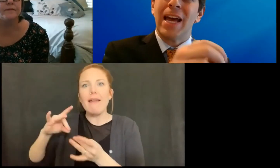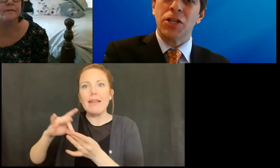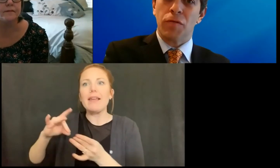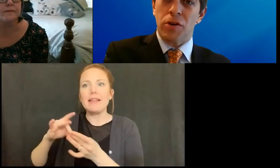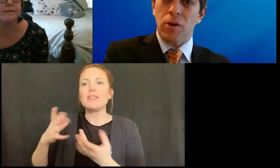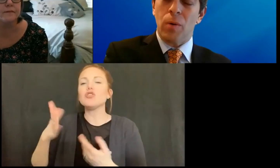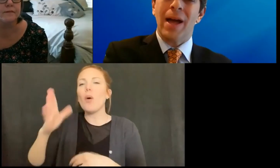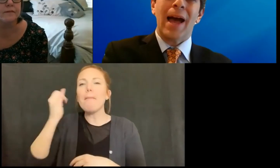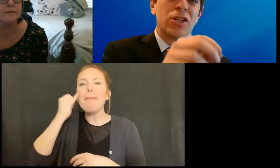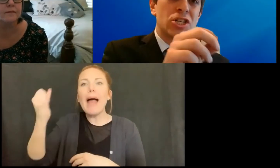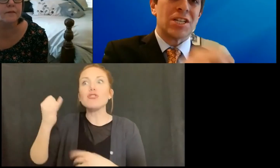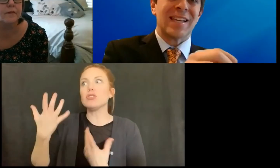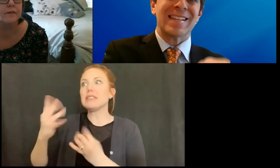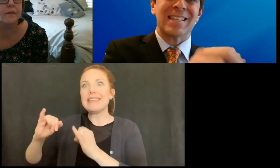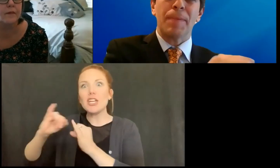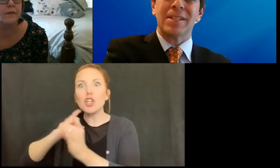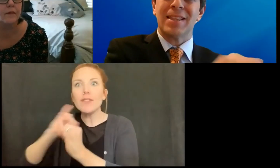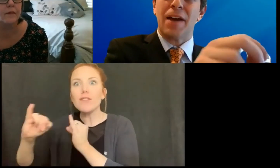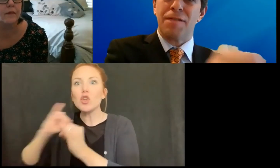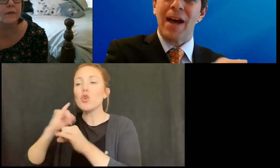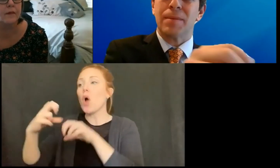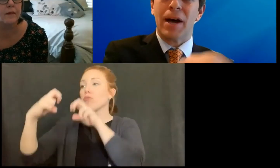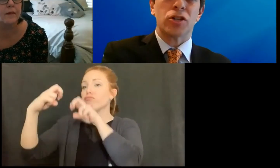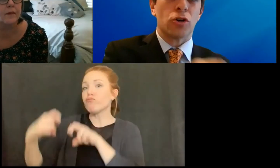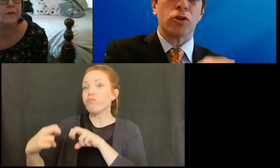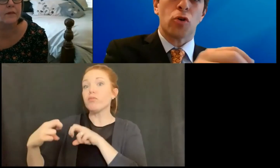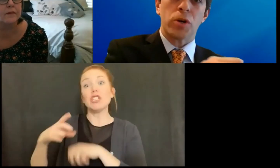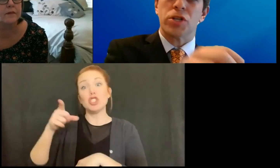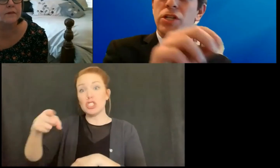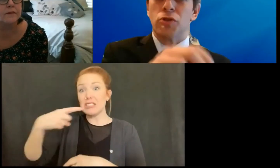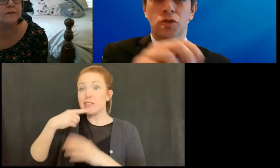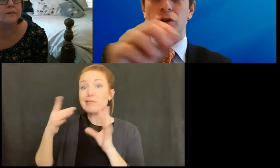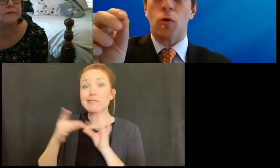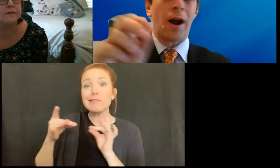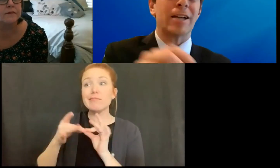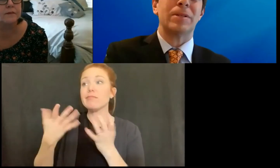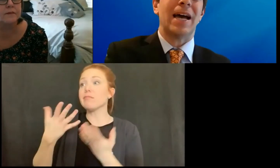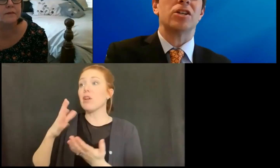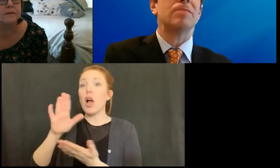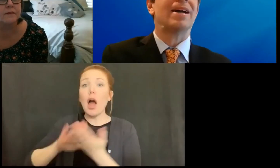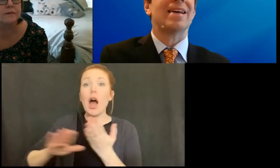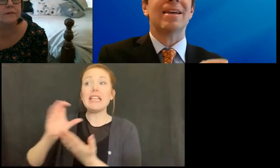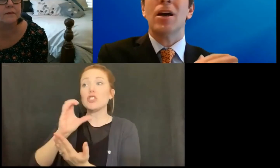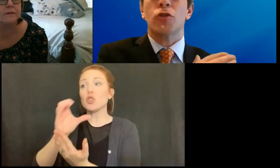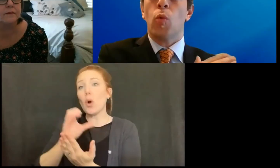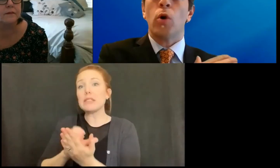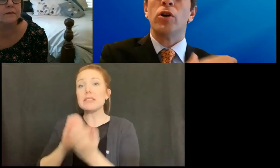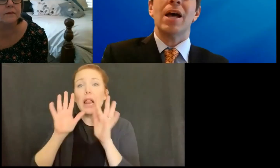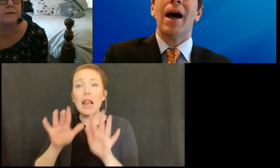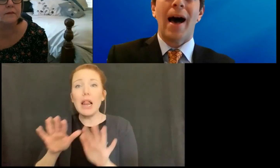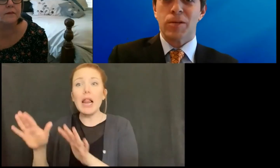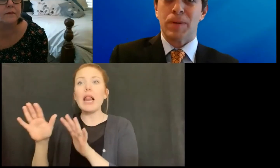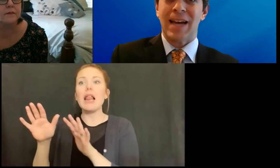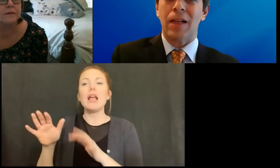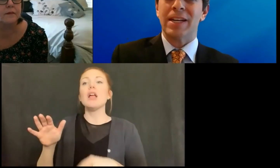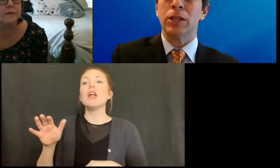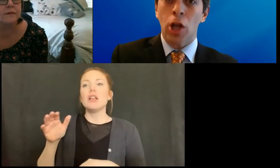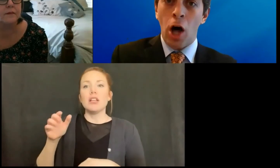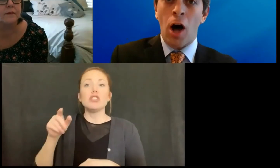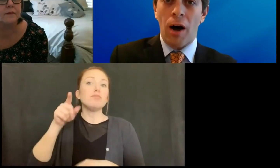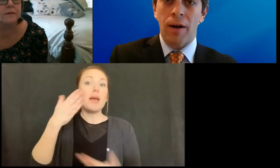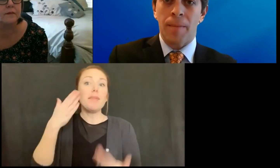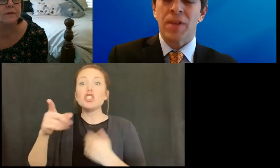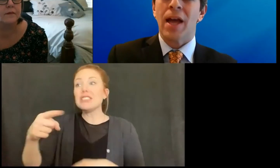if you're in an interview and she says something to that effect about certain courses or hospitality. She might say the words